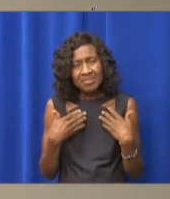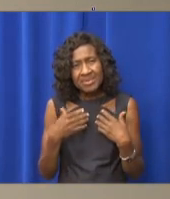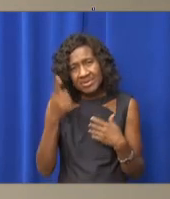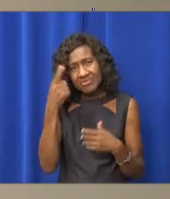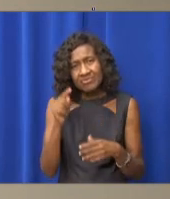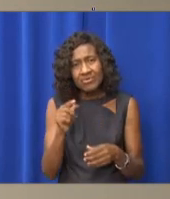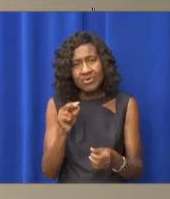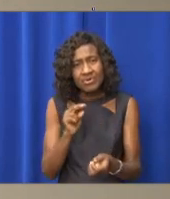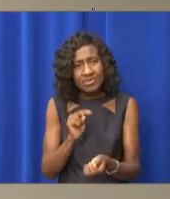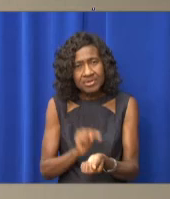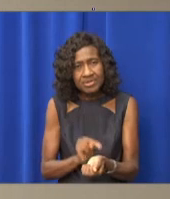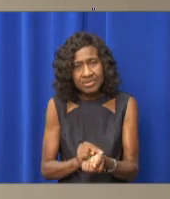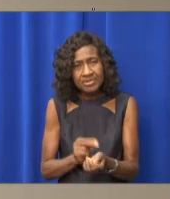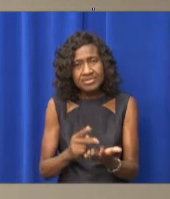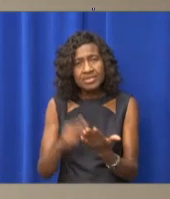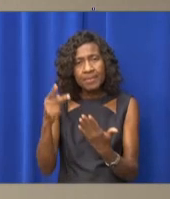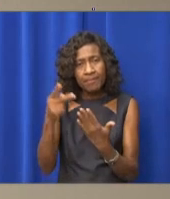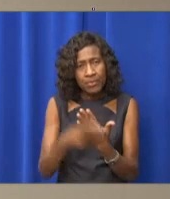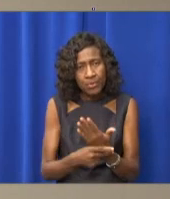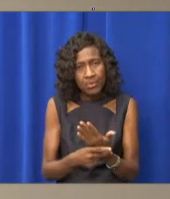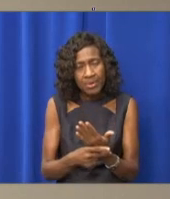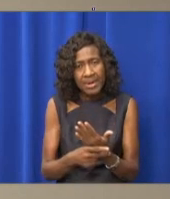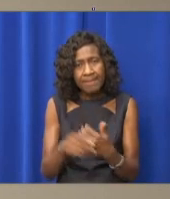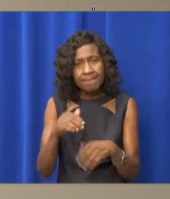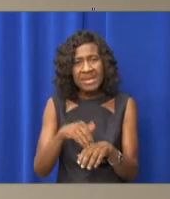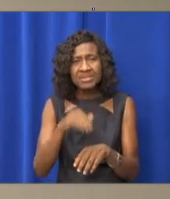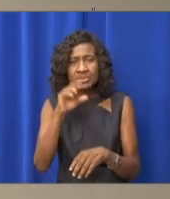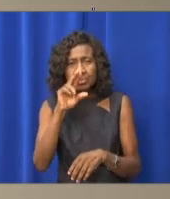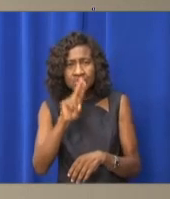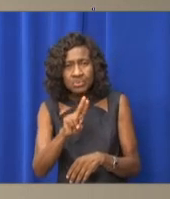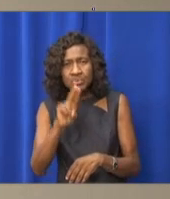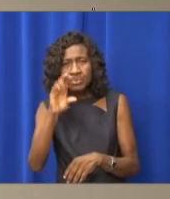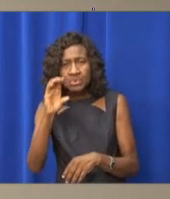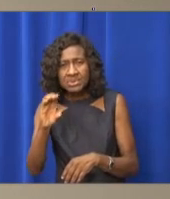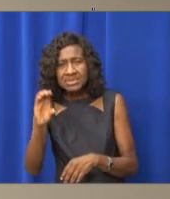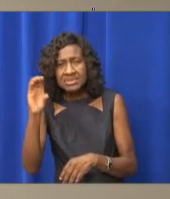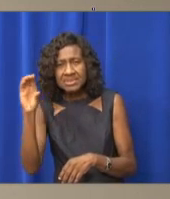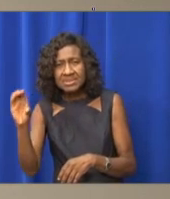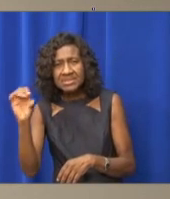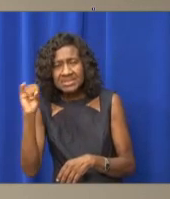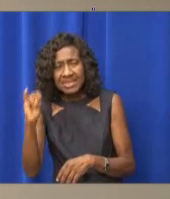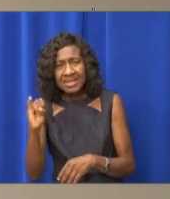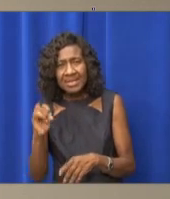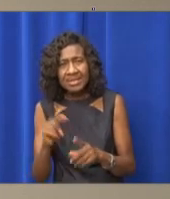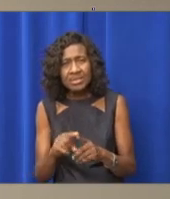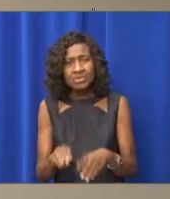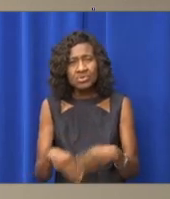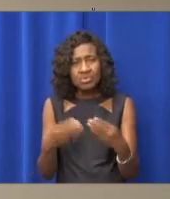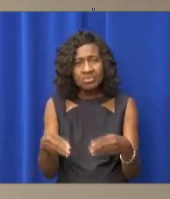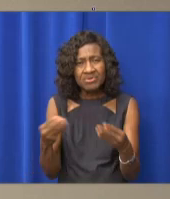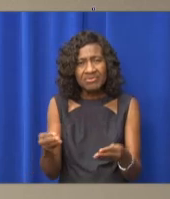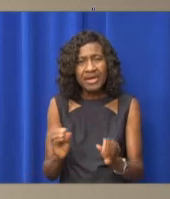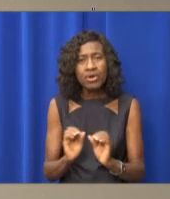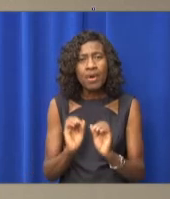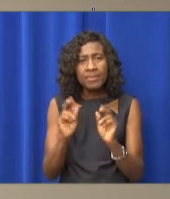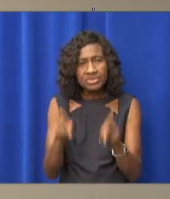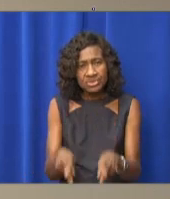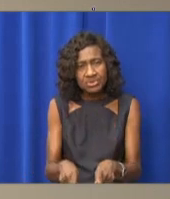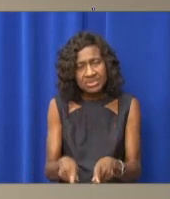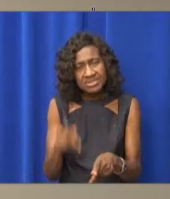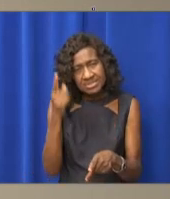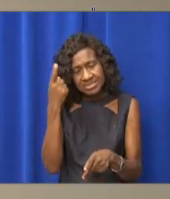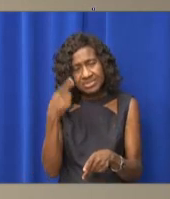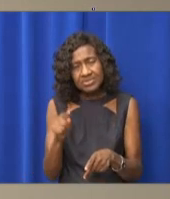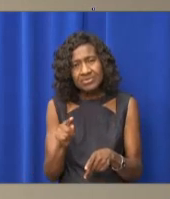Islands to provide career opportunity for Caymanians pursuing a nursing career. This program